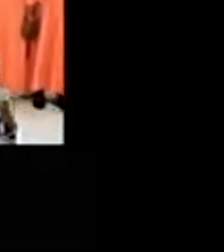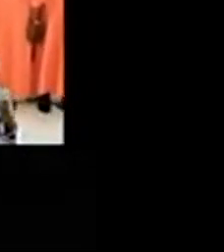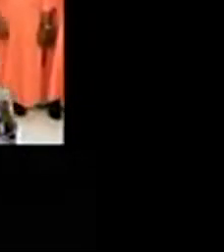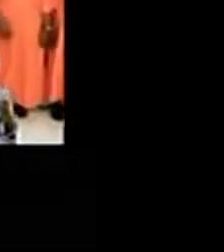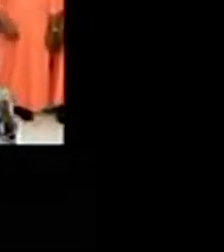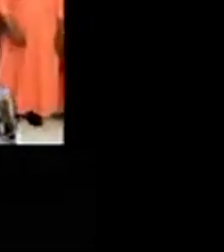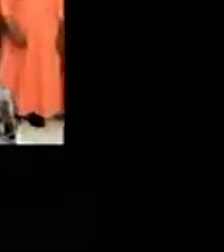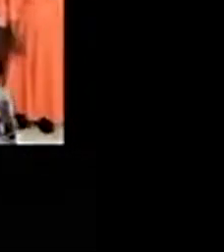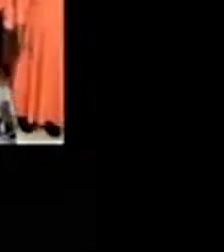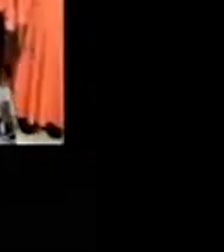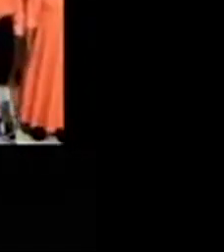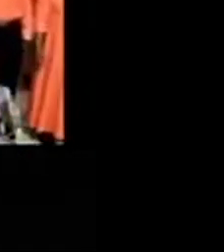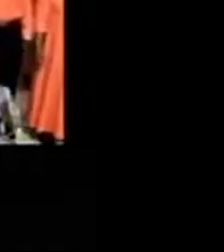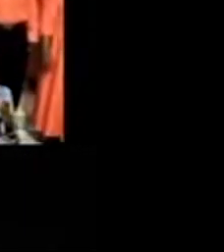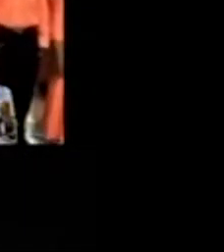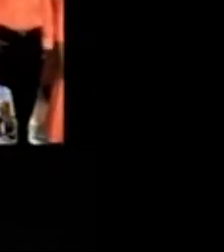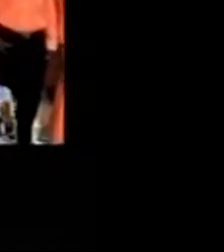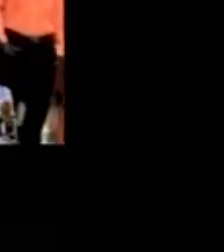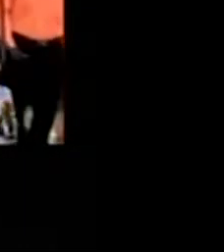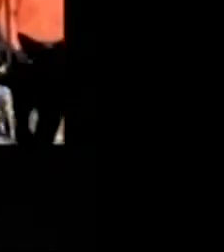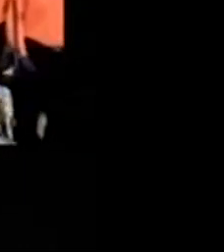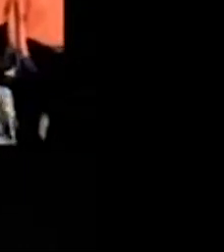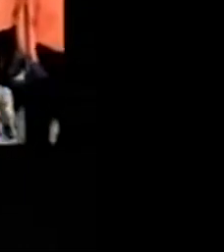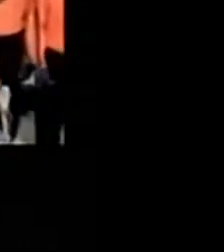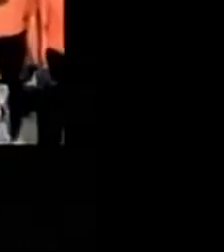God, I'm the Lord God,